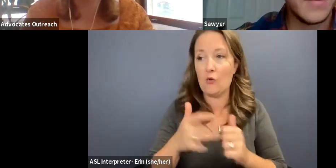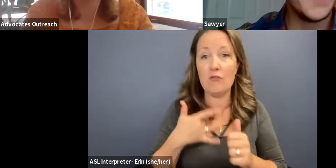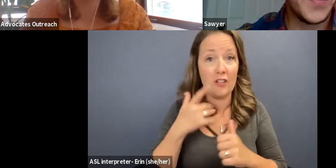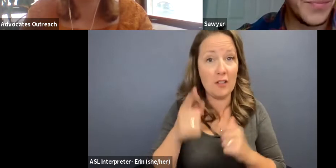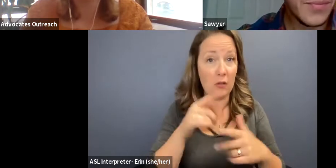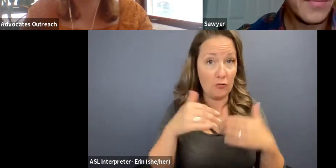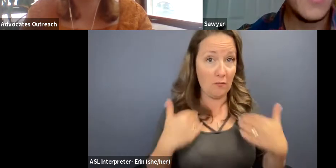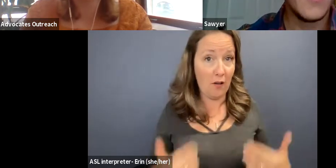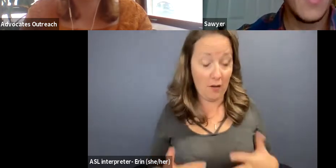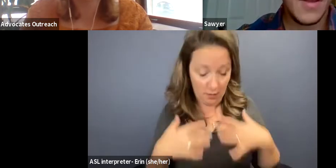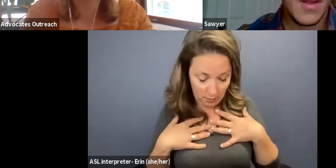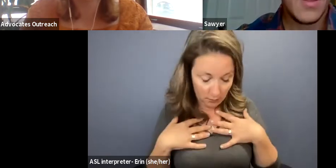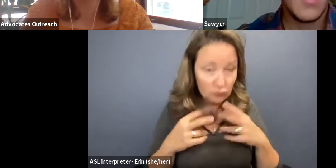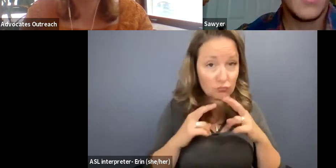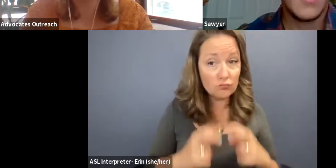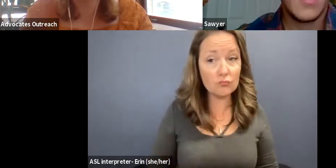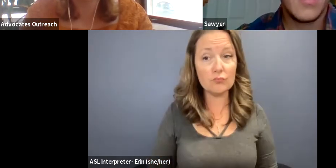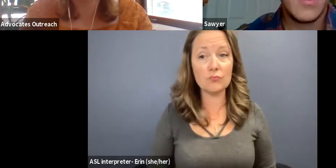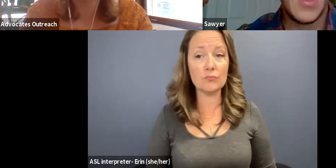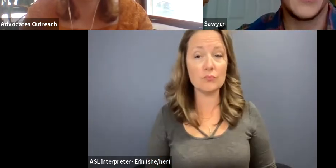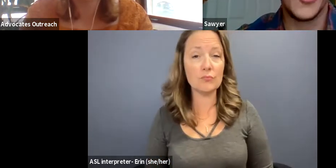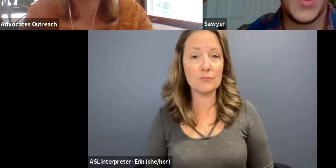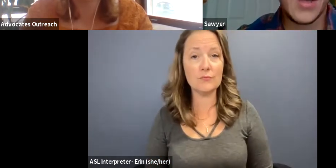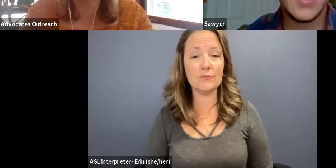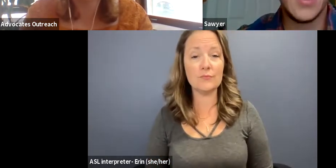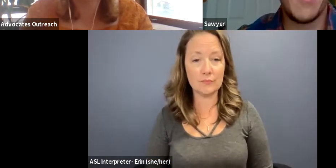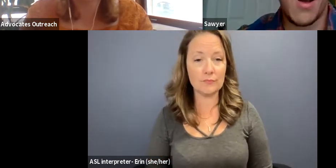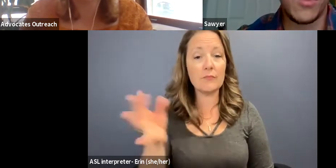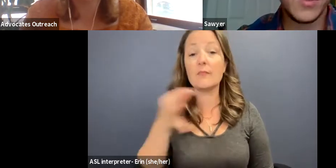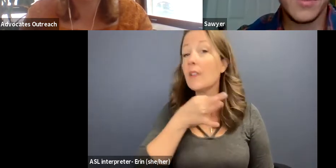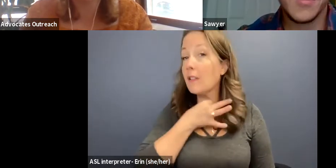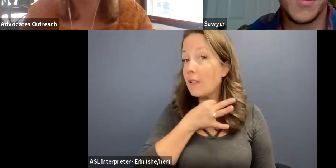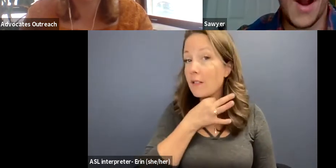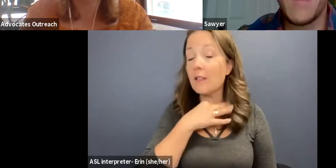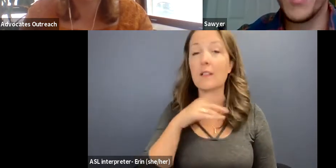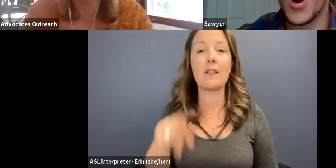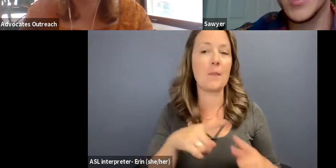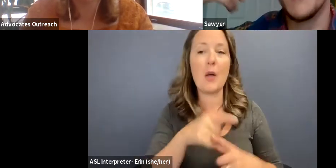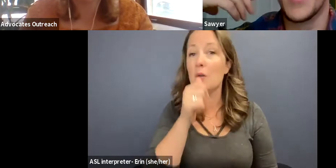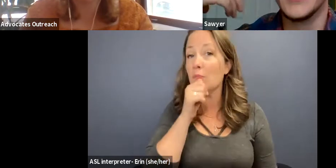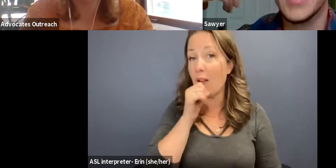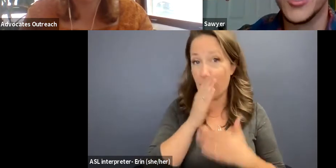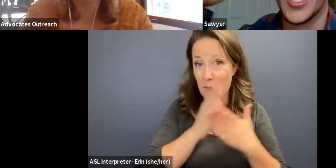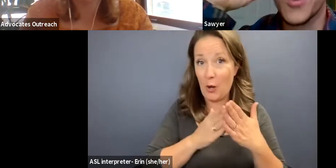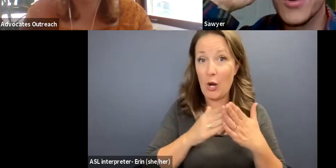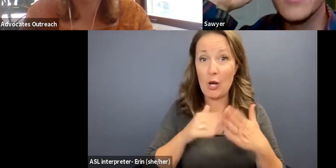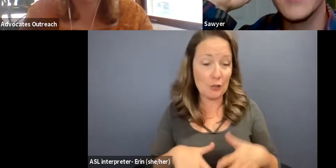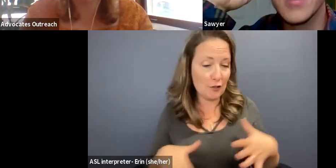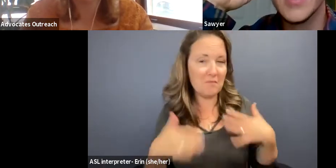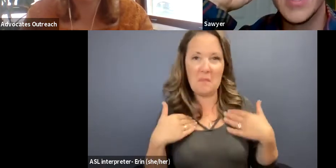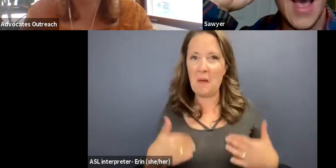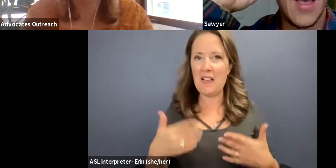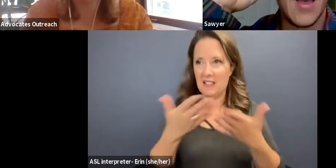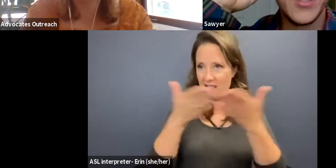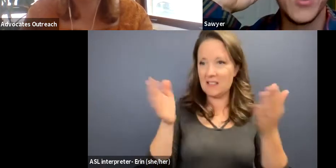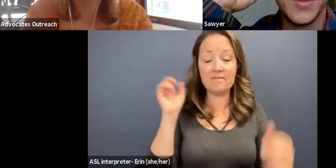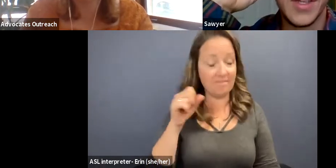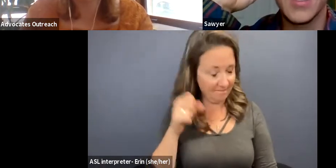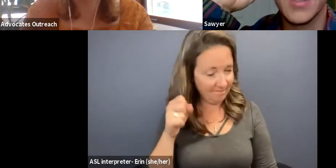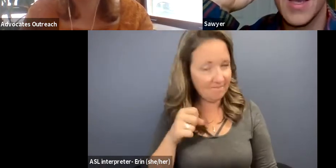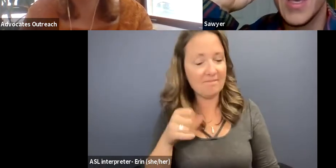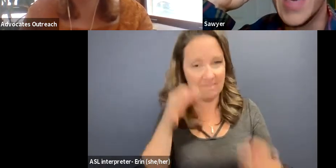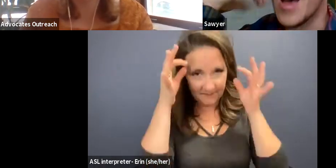does that include? And you can just like type in the chat. That's probably the best way to do this. And then, but yeah, I'd love to hear